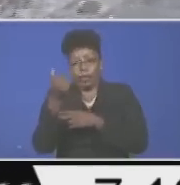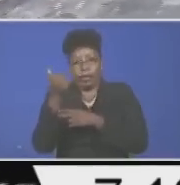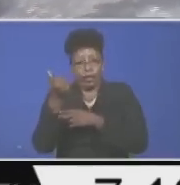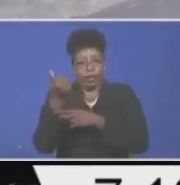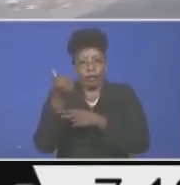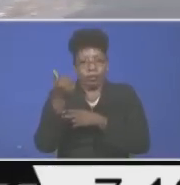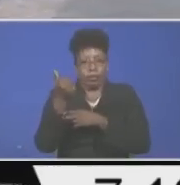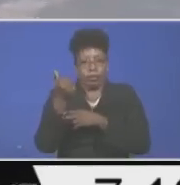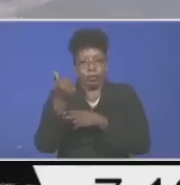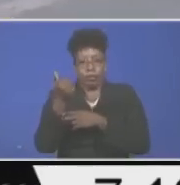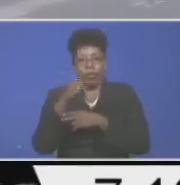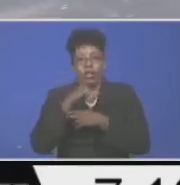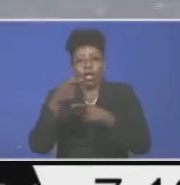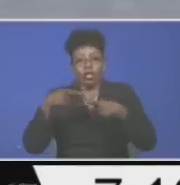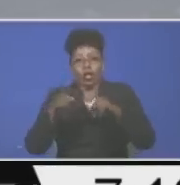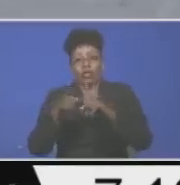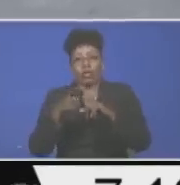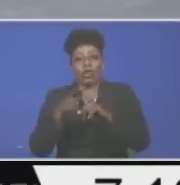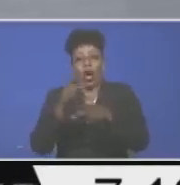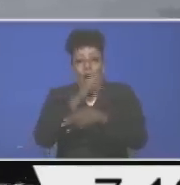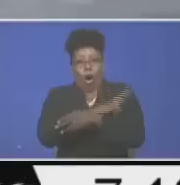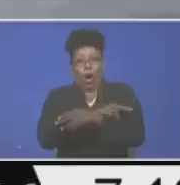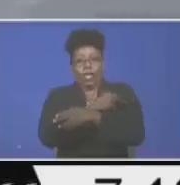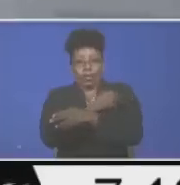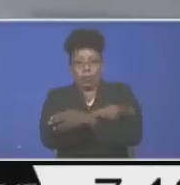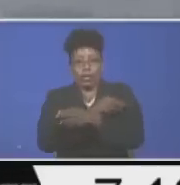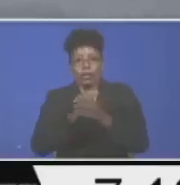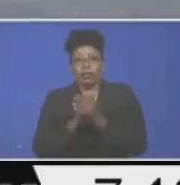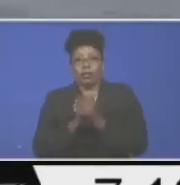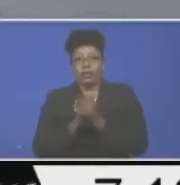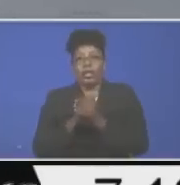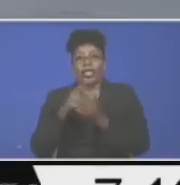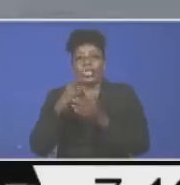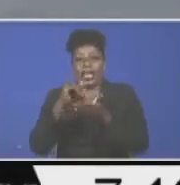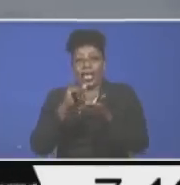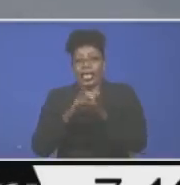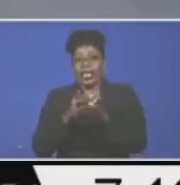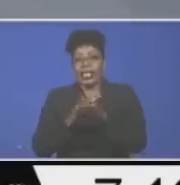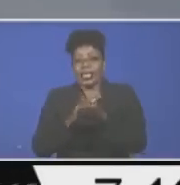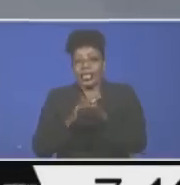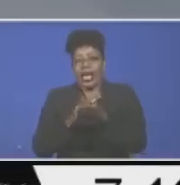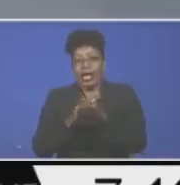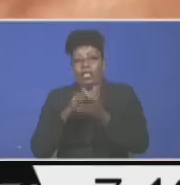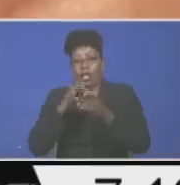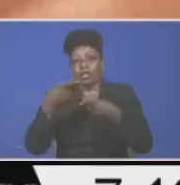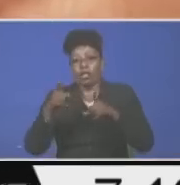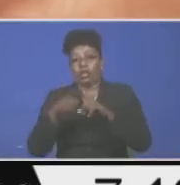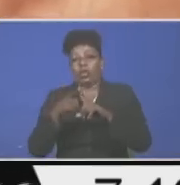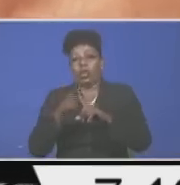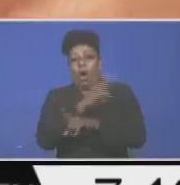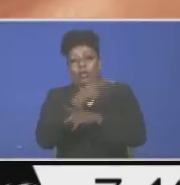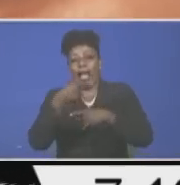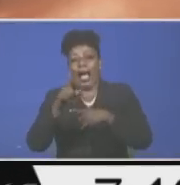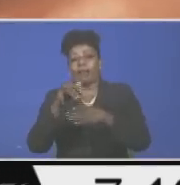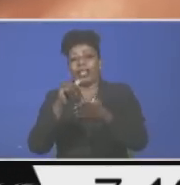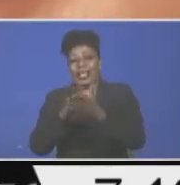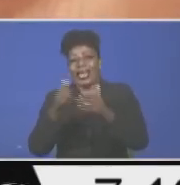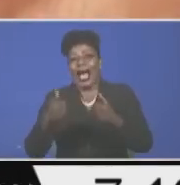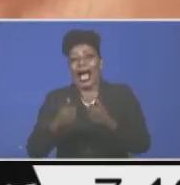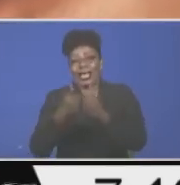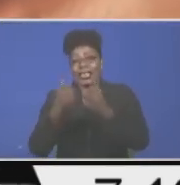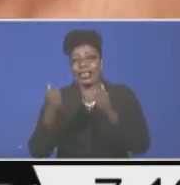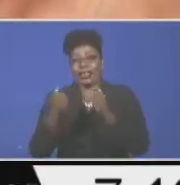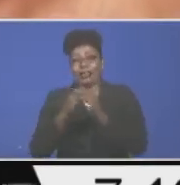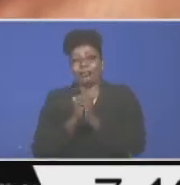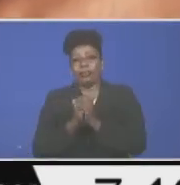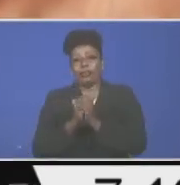any official government-issued documents, Barnett is afraid he will never get the help he needs. I asked